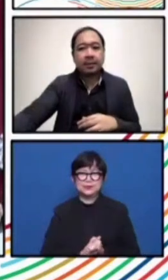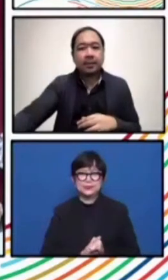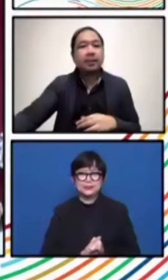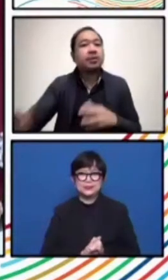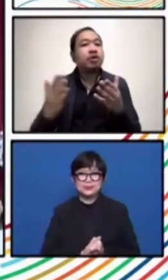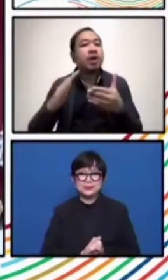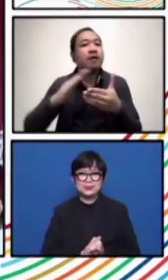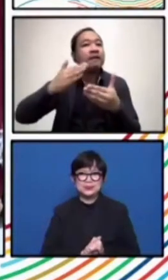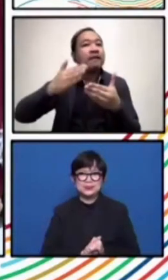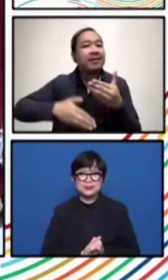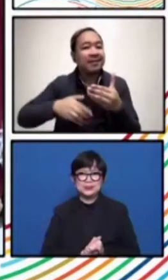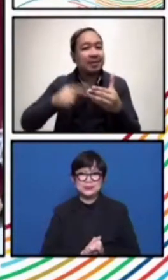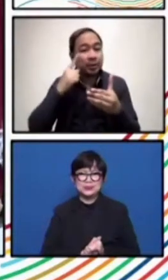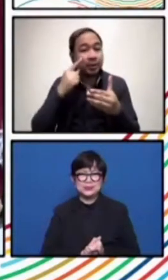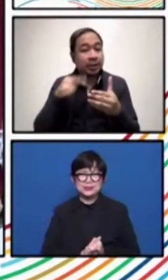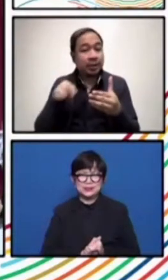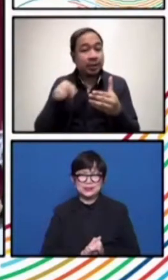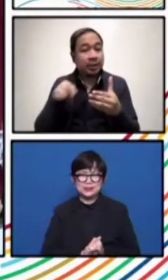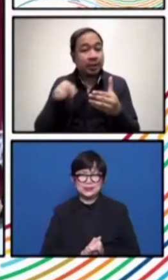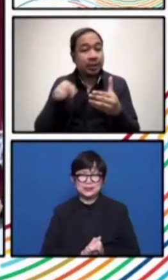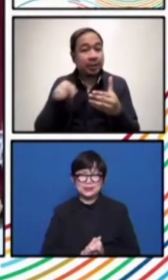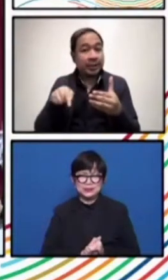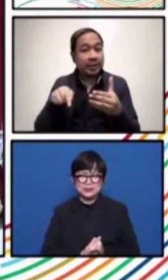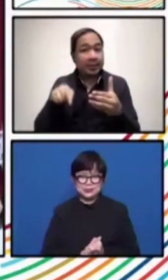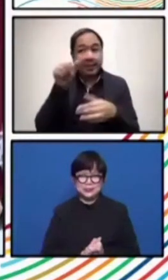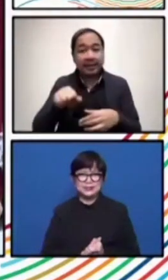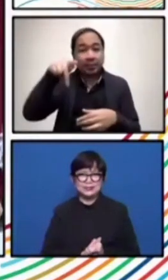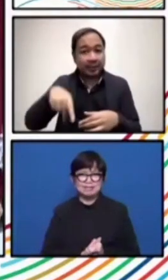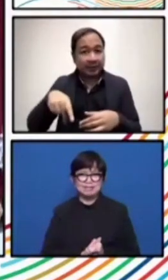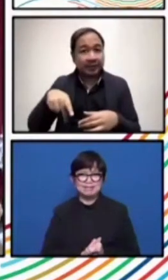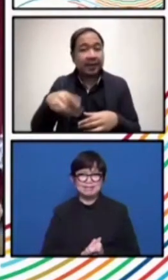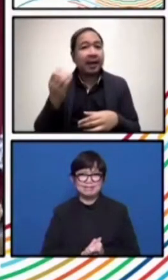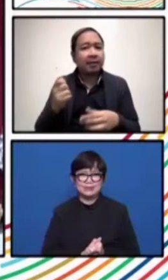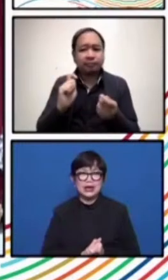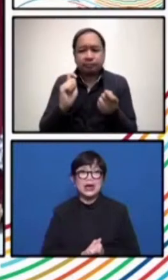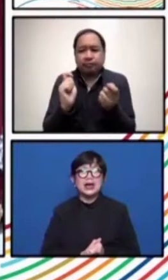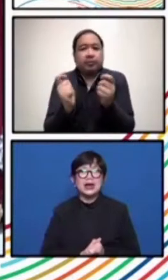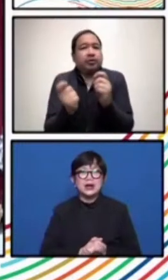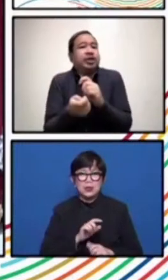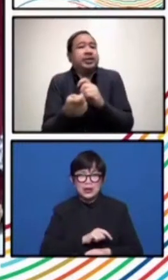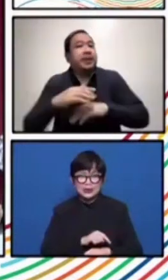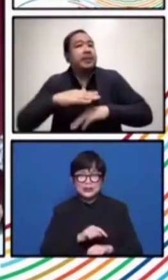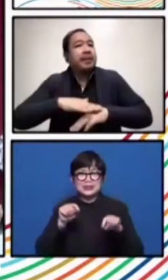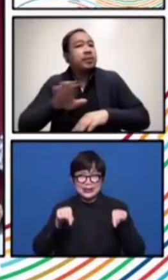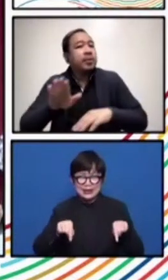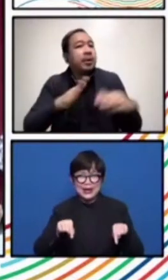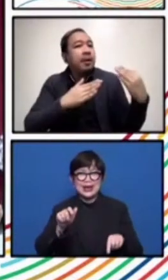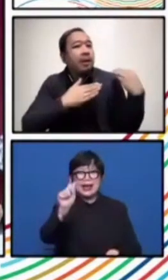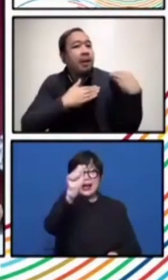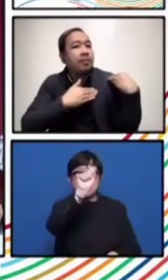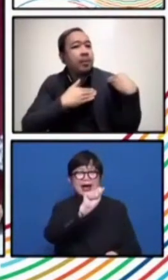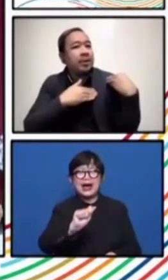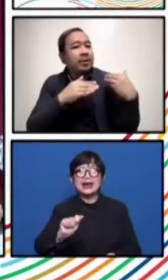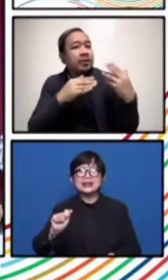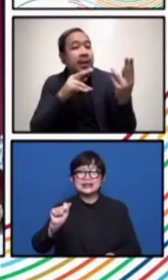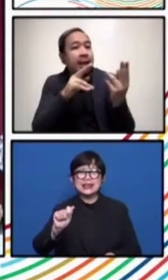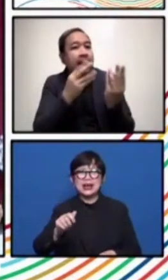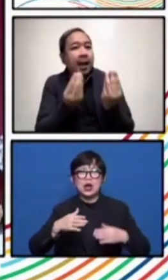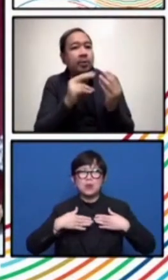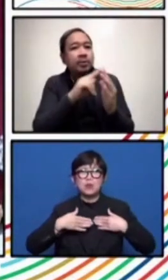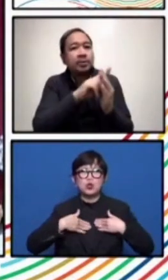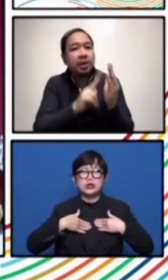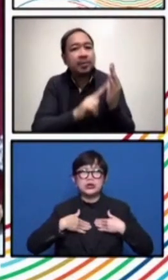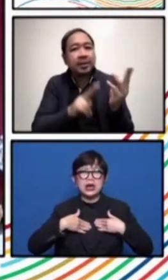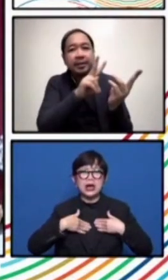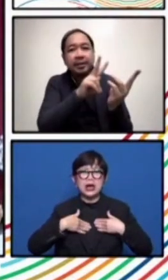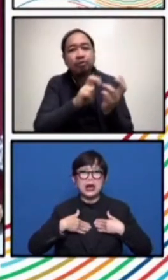the Asia Pacific region affects the 20.2 the obligation of an implementation of sealed by legally